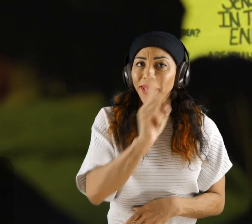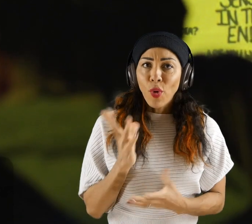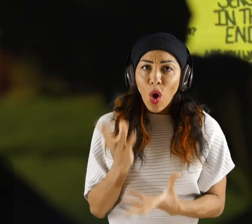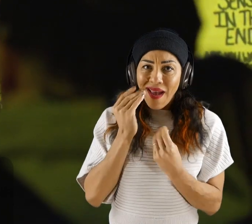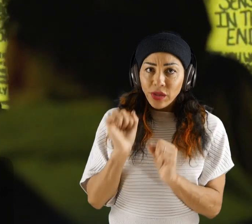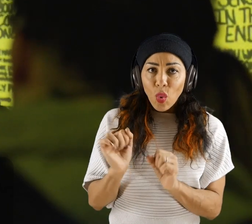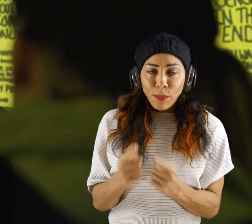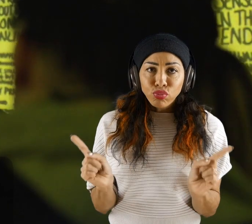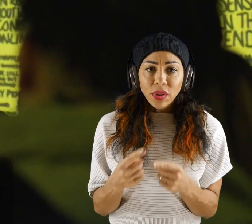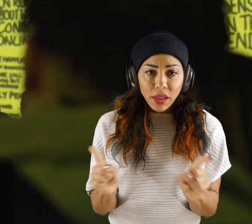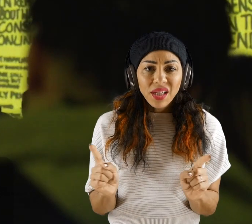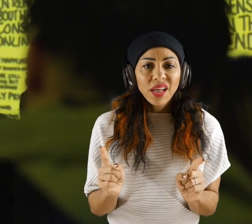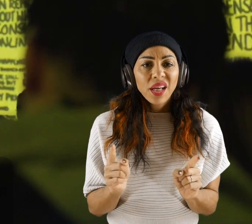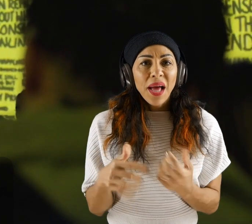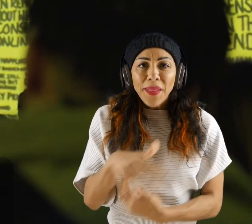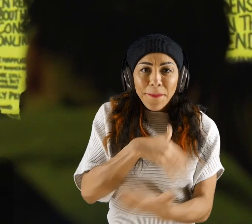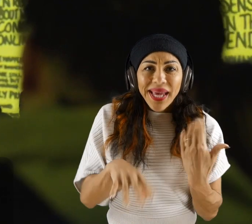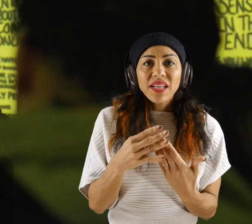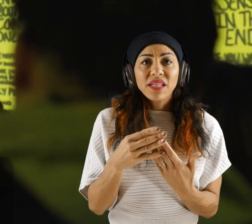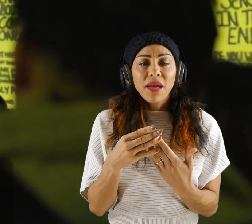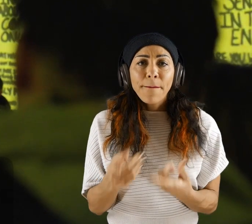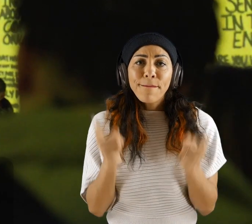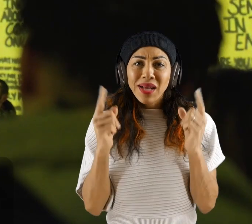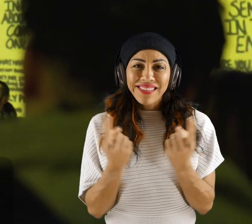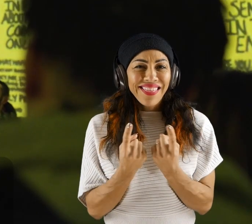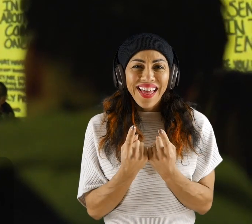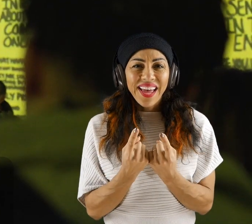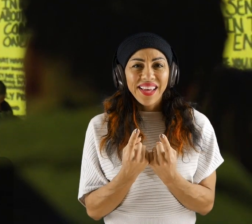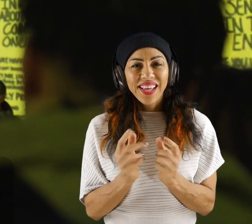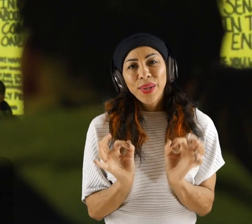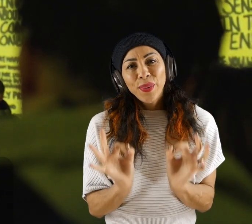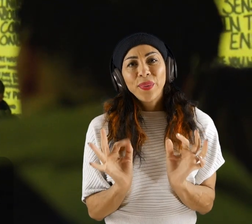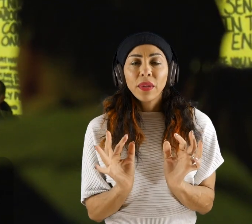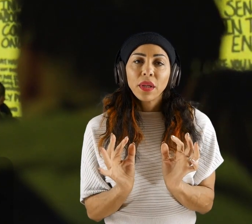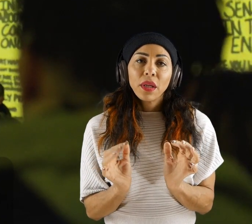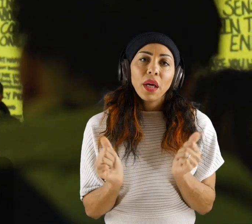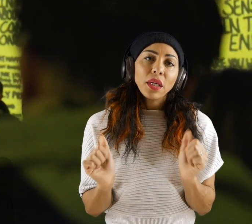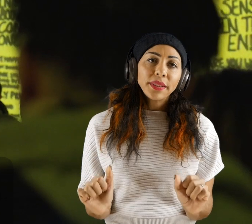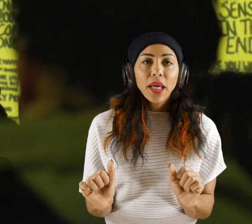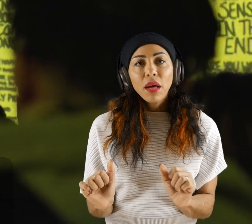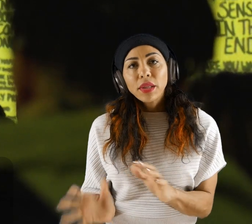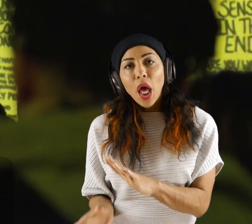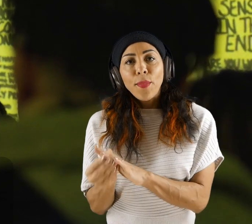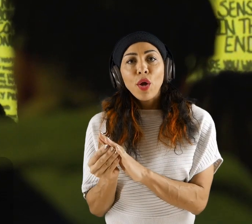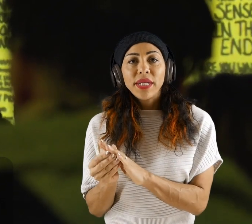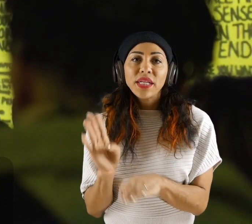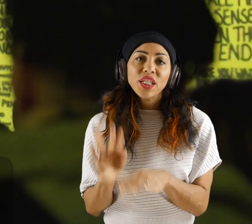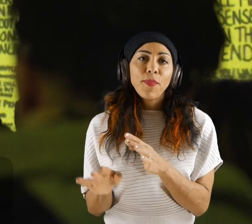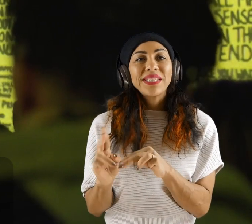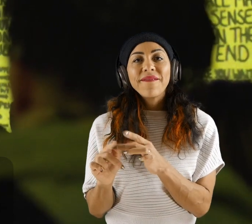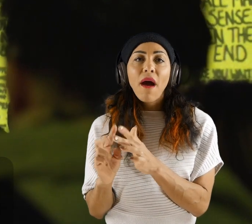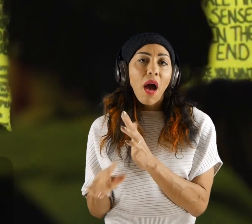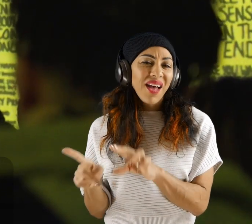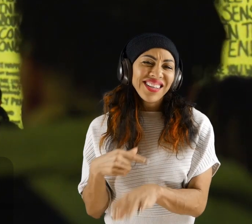master thing, until it is on Spotify and all this stuff, don't think about that. Just let people hear it in